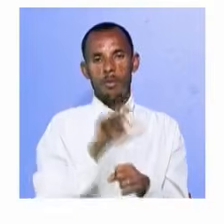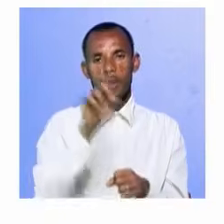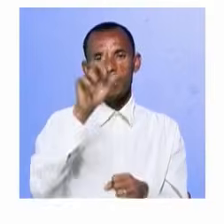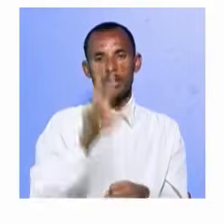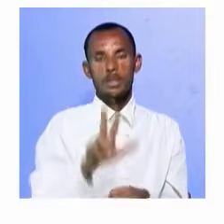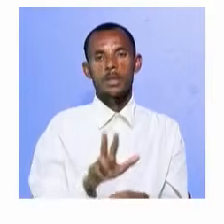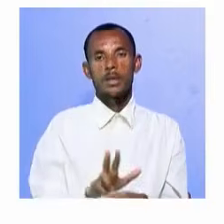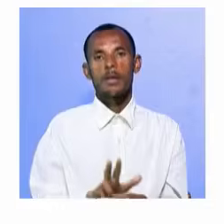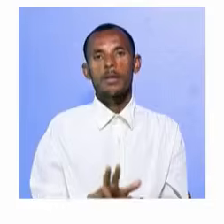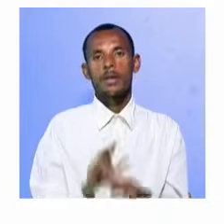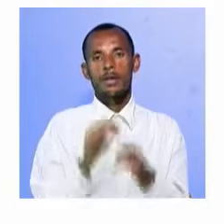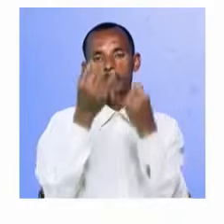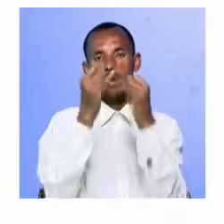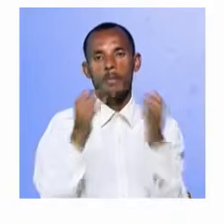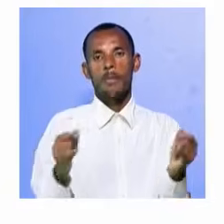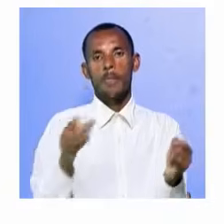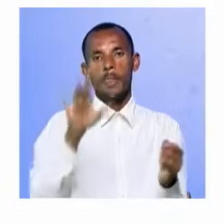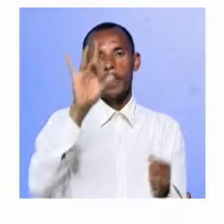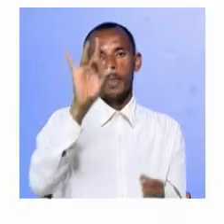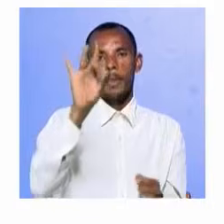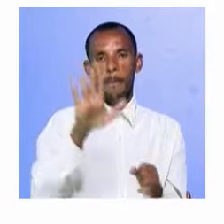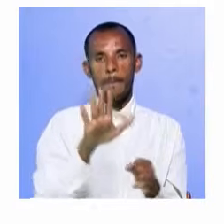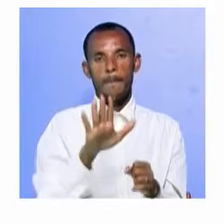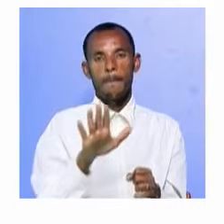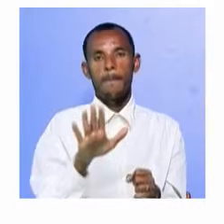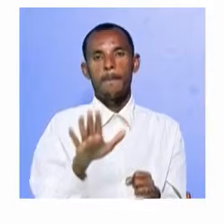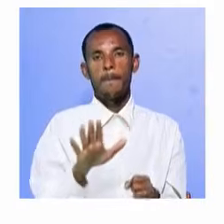by 8,